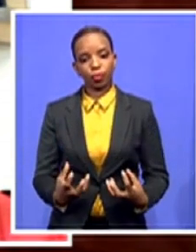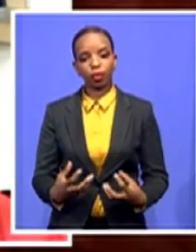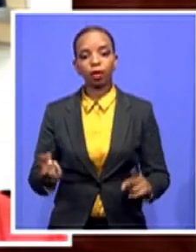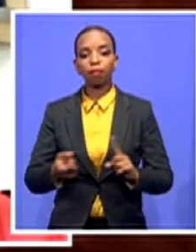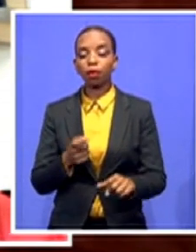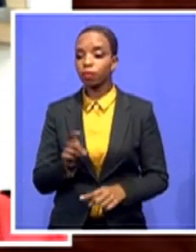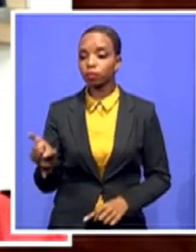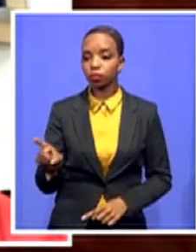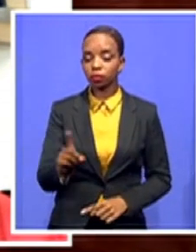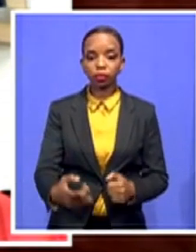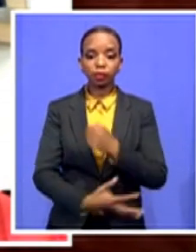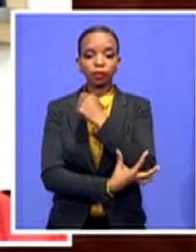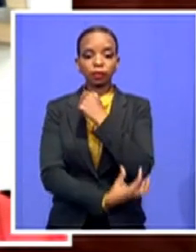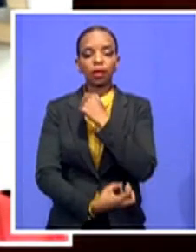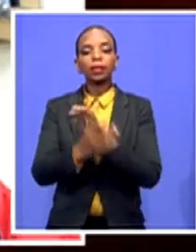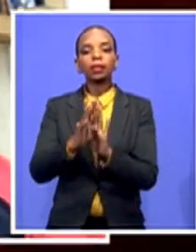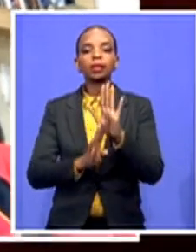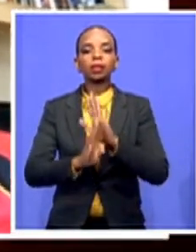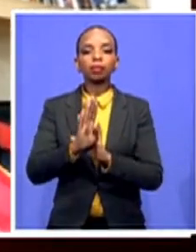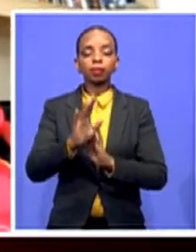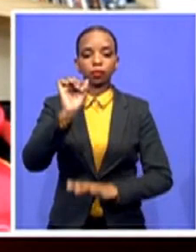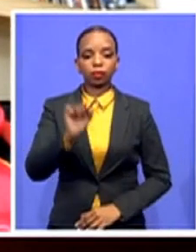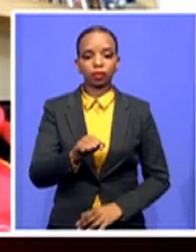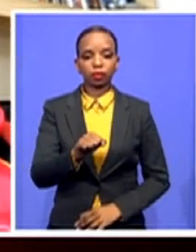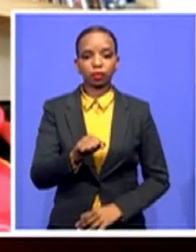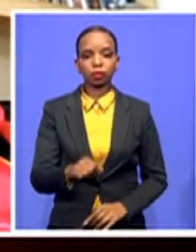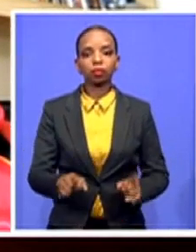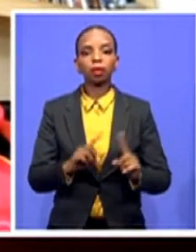and inequalities. Where do you expect the cuts?